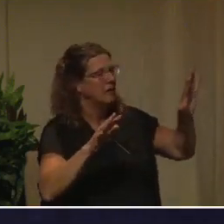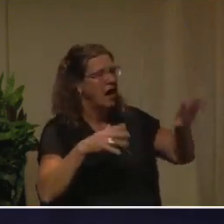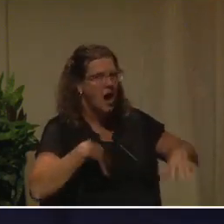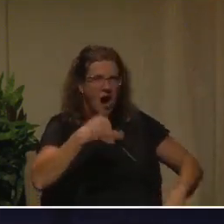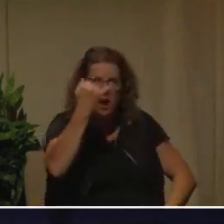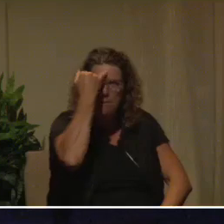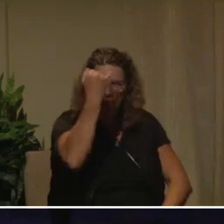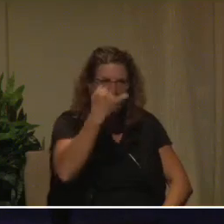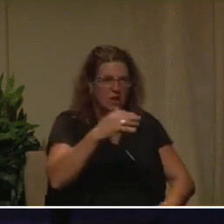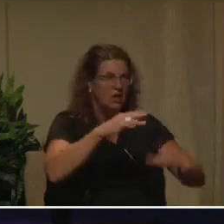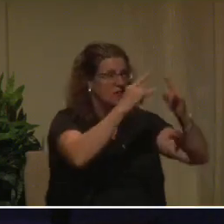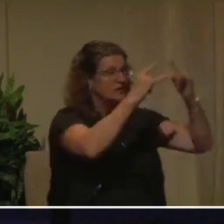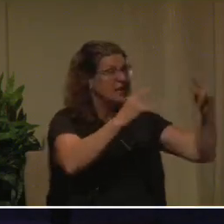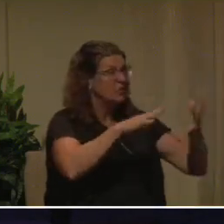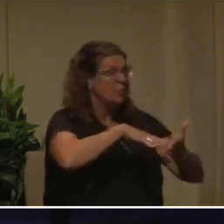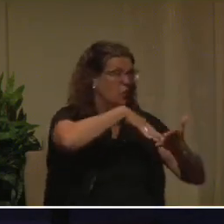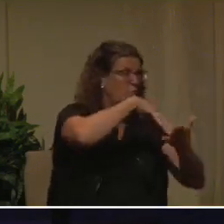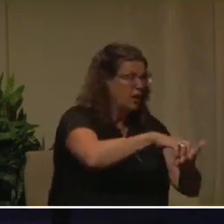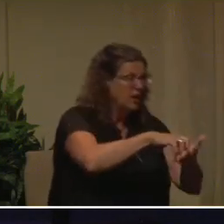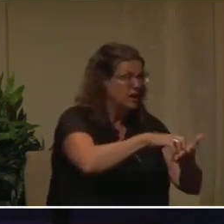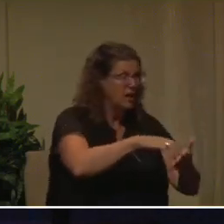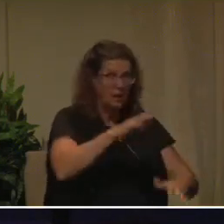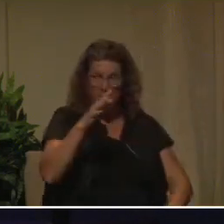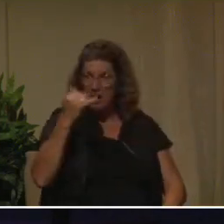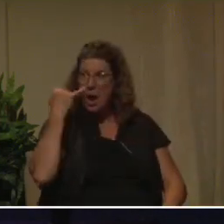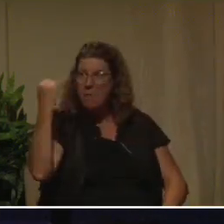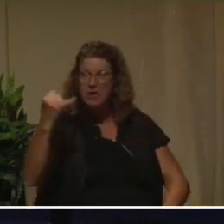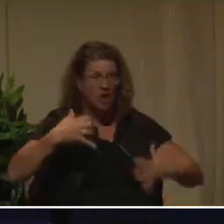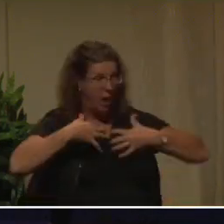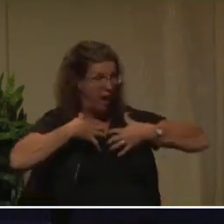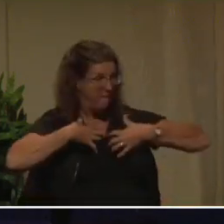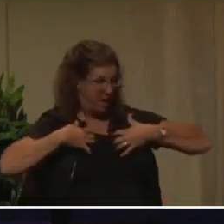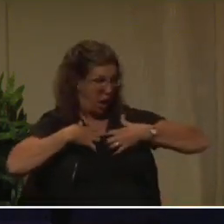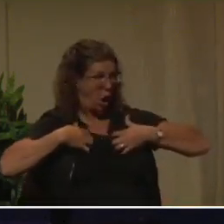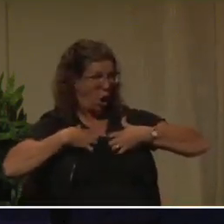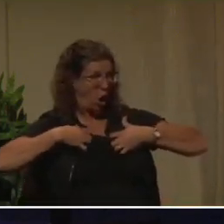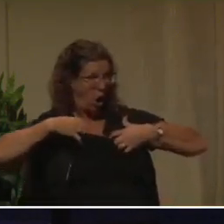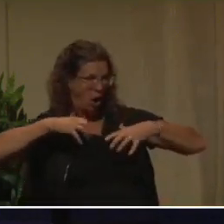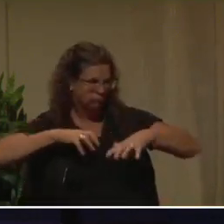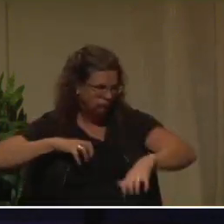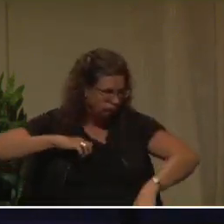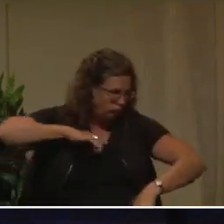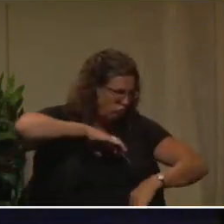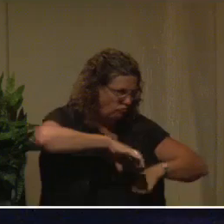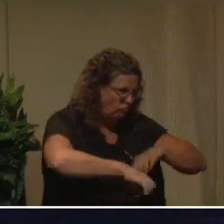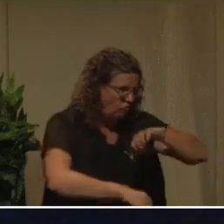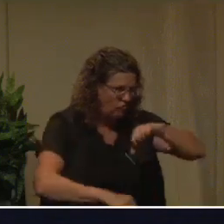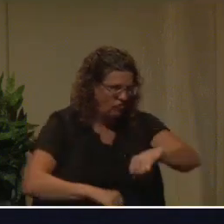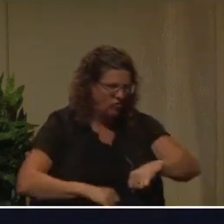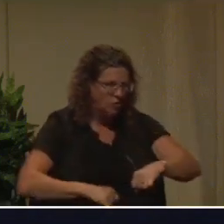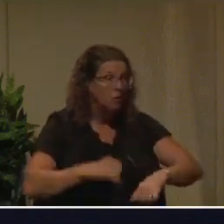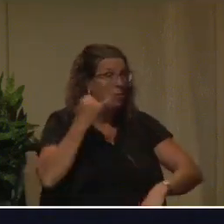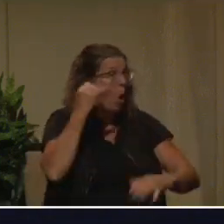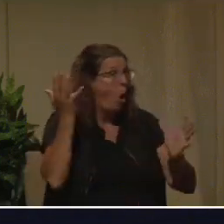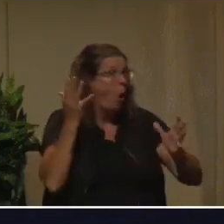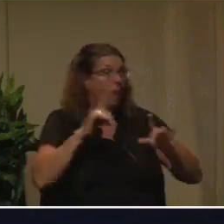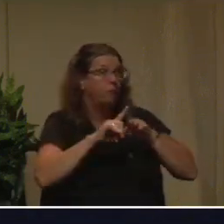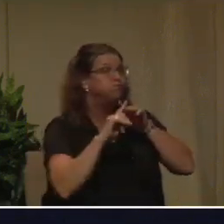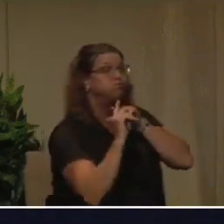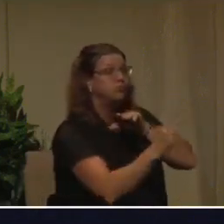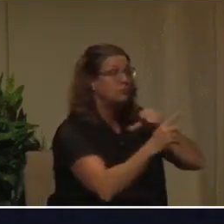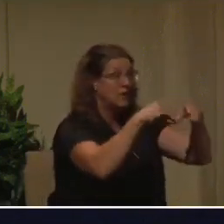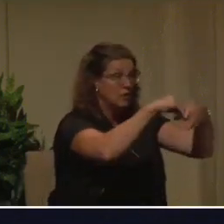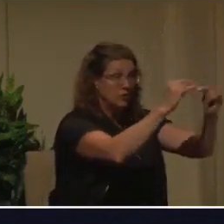And bears, oh, just go in your tent, right? And you'll be fine, right? This is